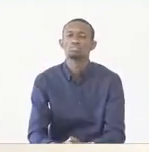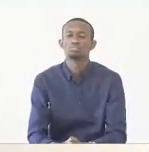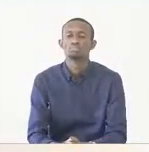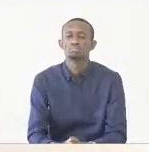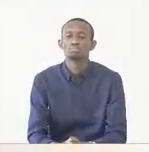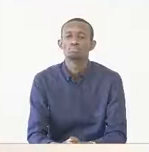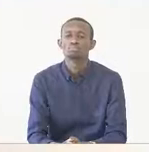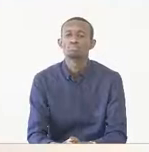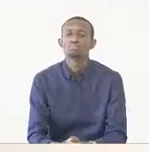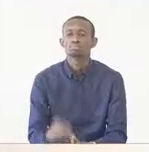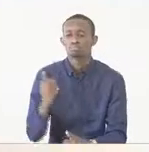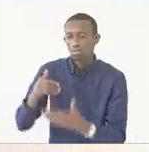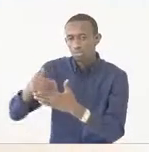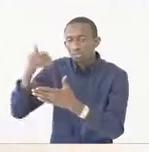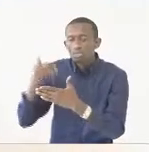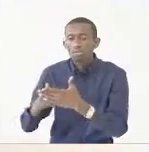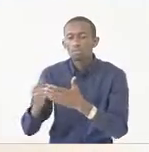before